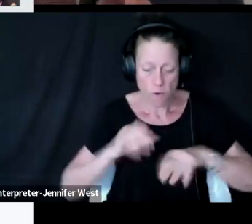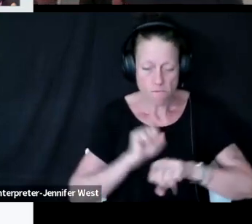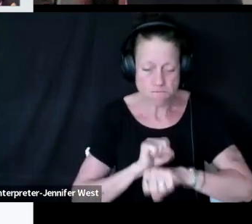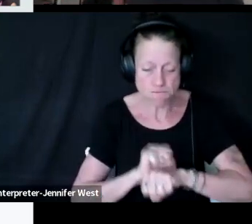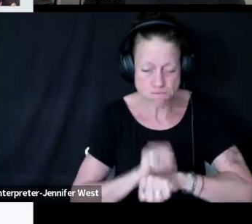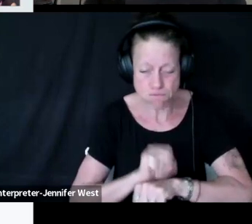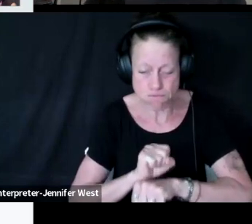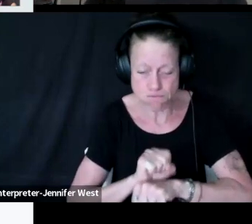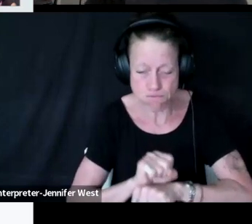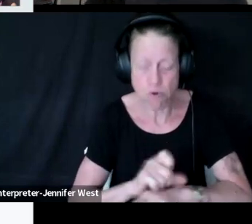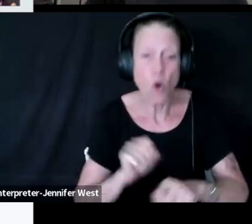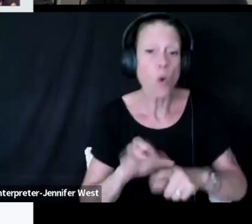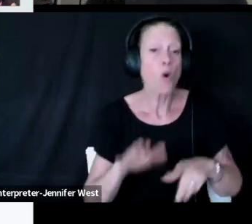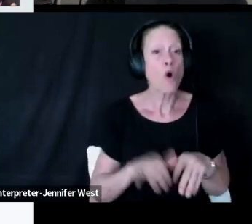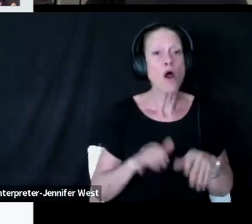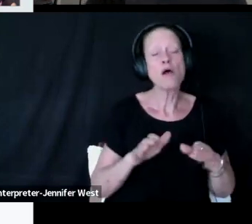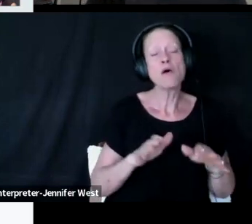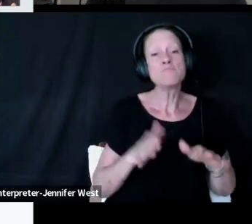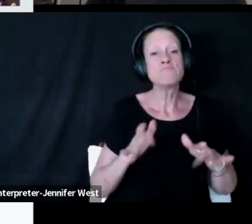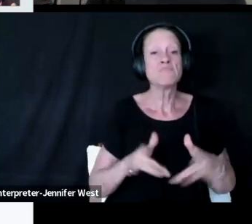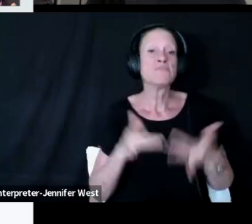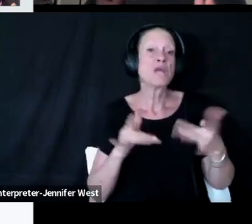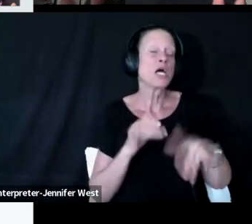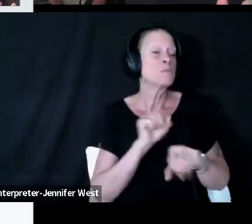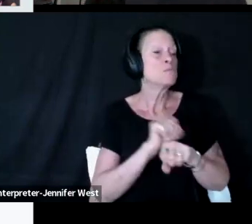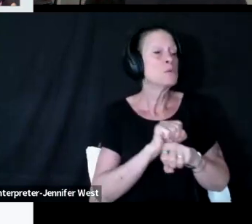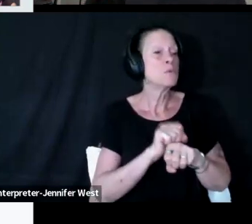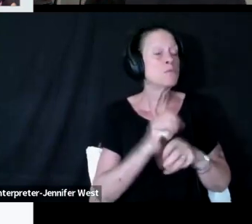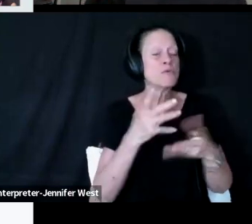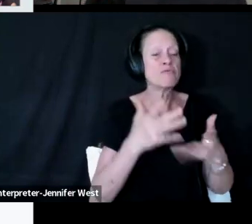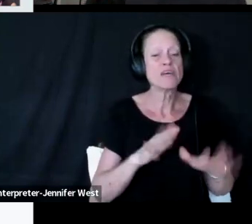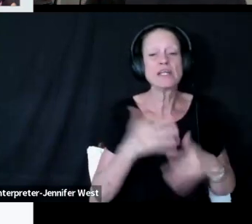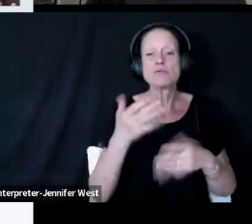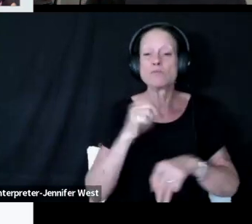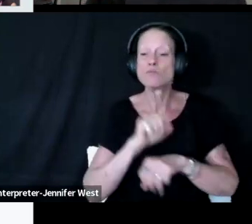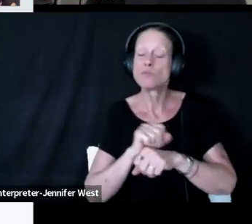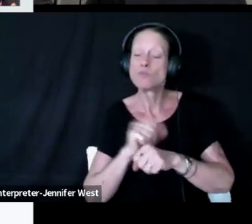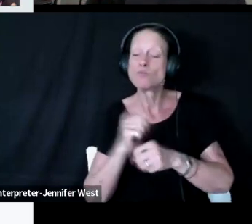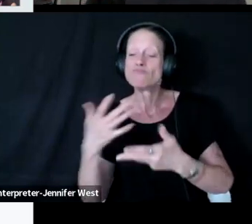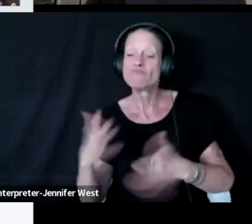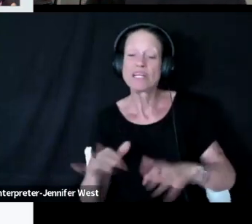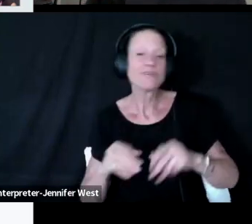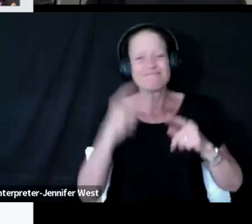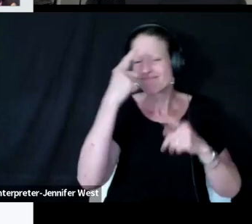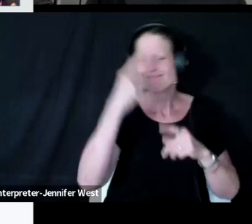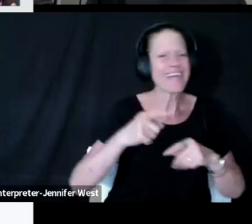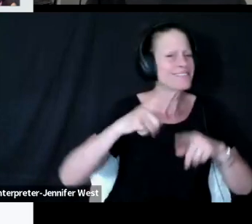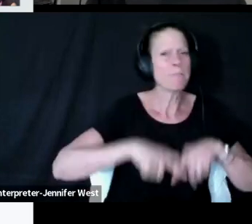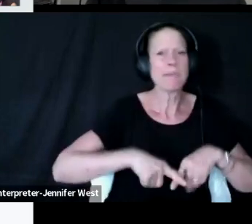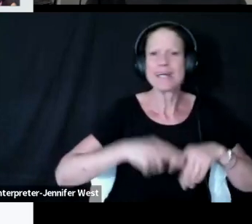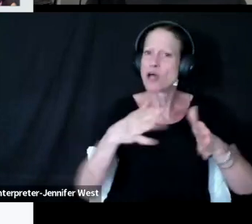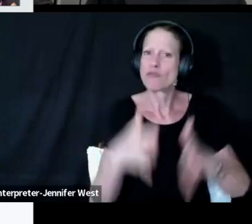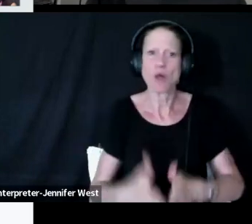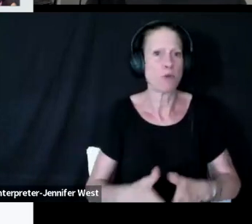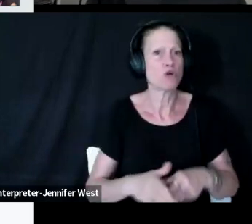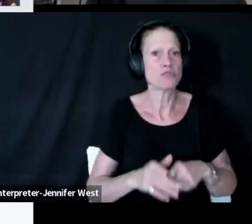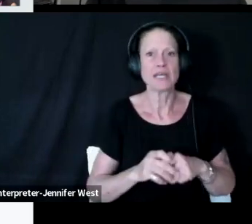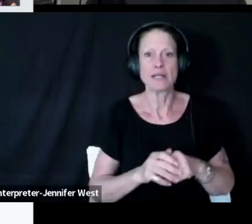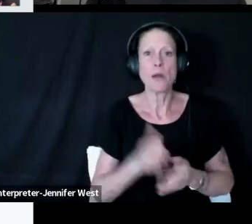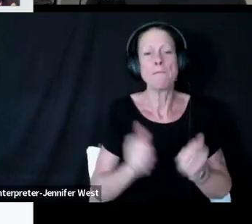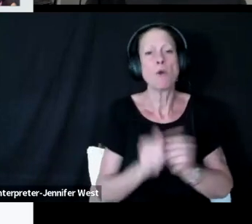putting a little bit of time in your calendar each week, usually within 30 days, most people can get it fully